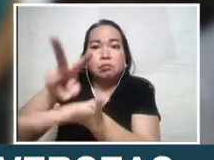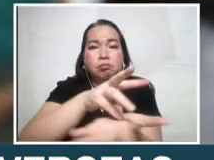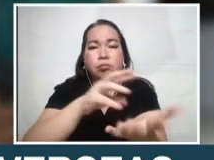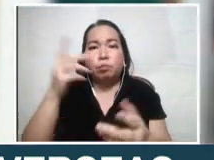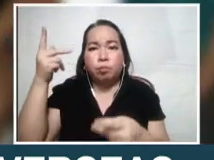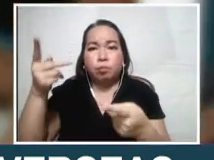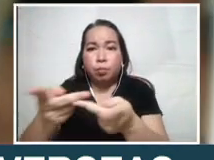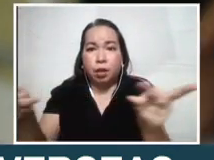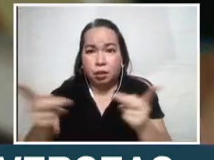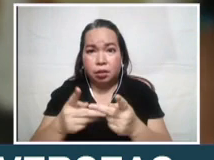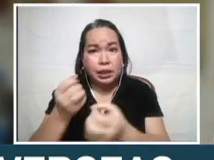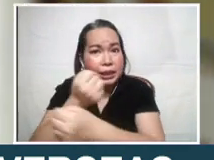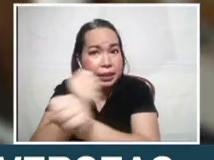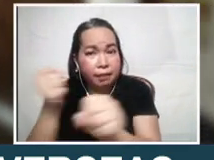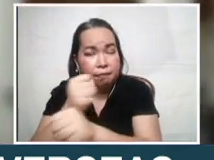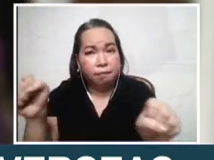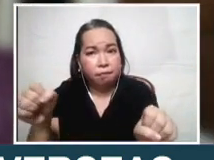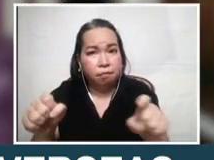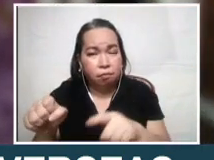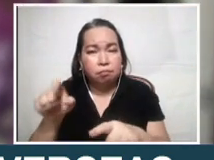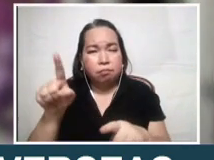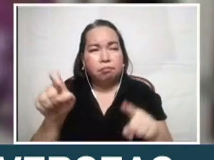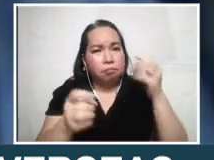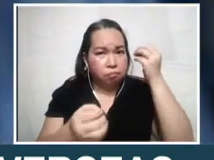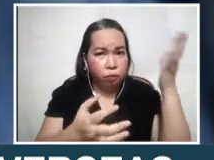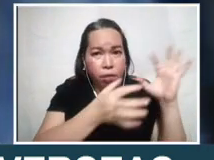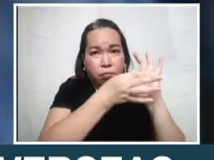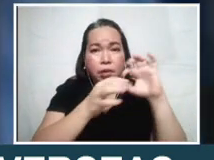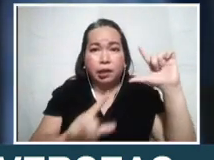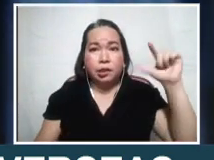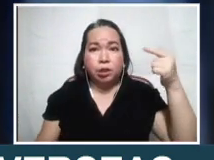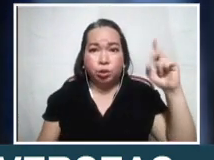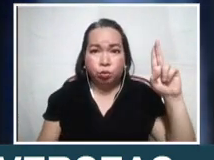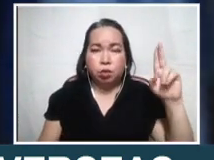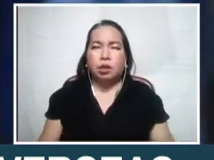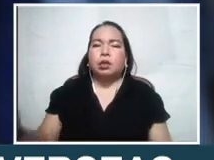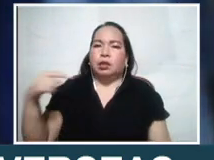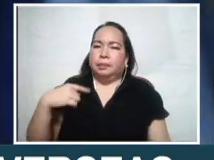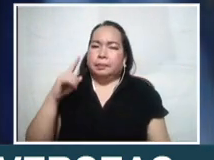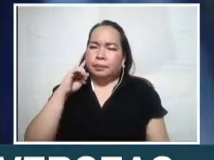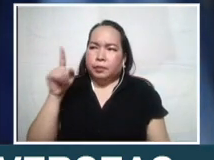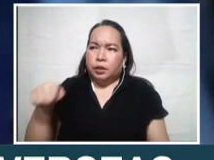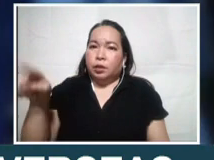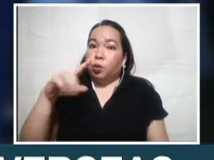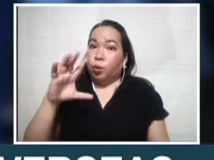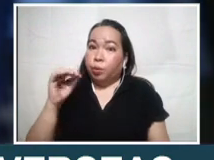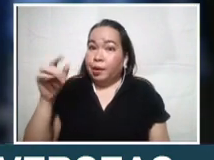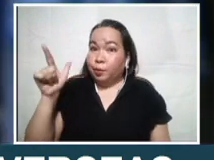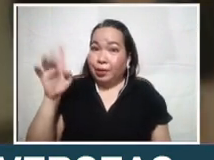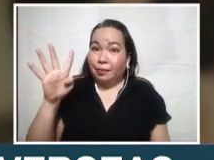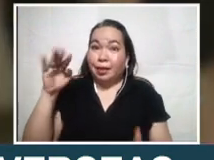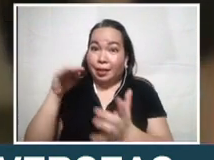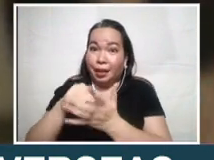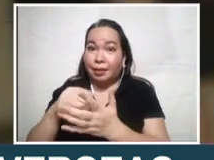the 24,000 OFWs who will be transported to their final destination. And there should be no